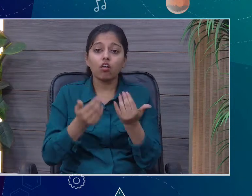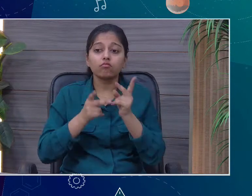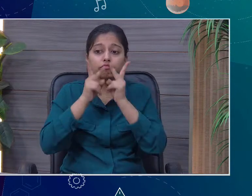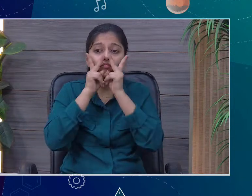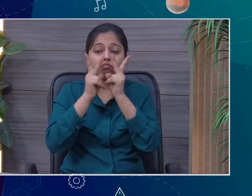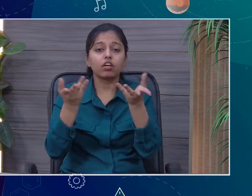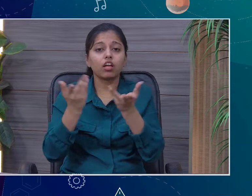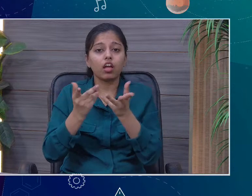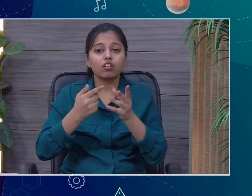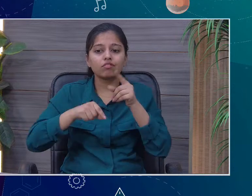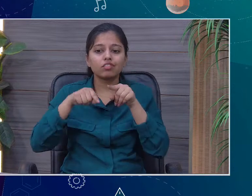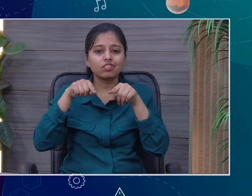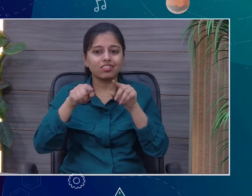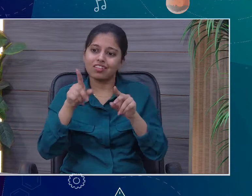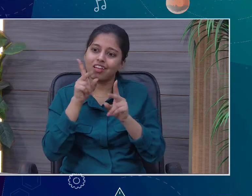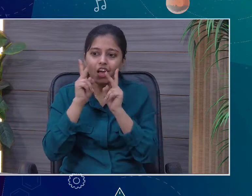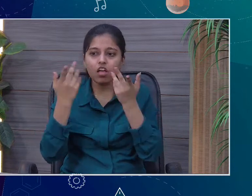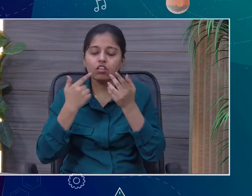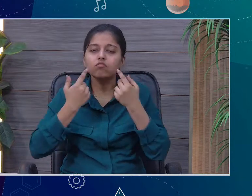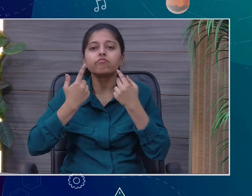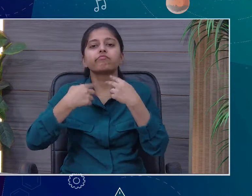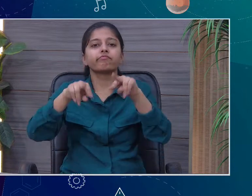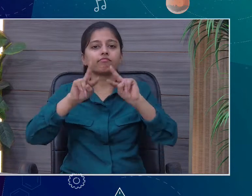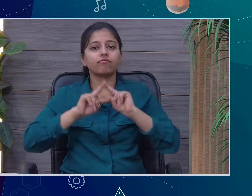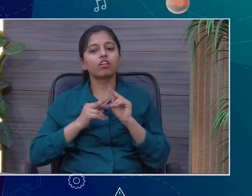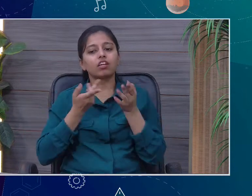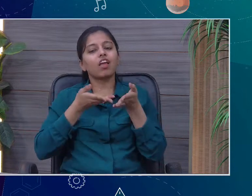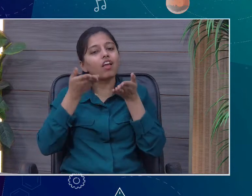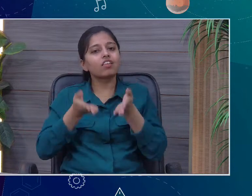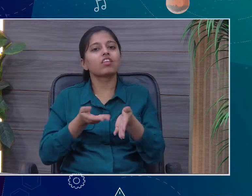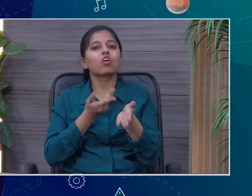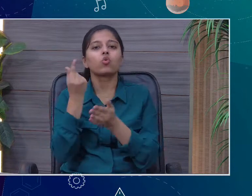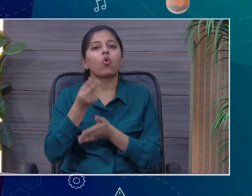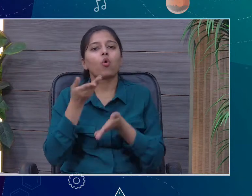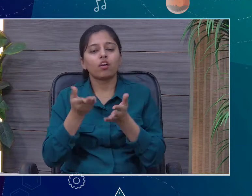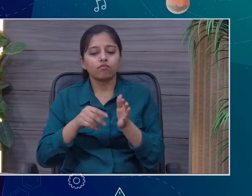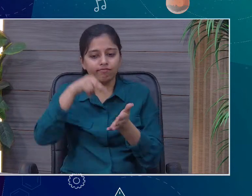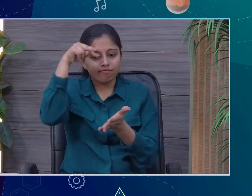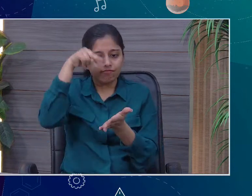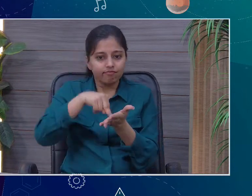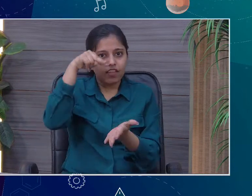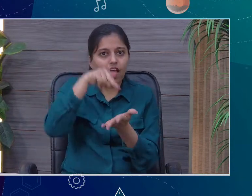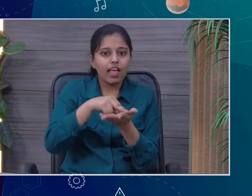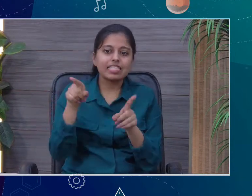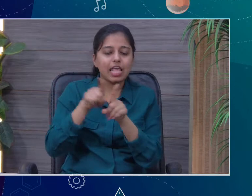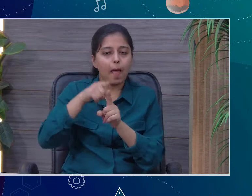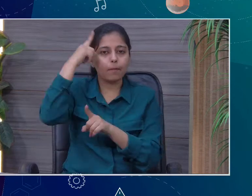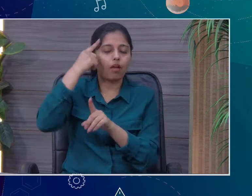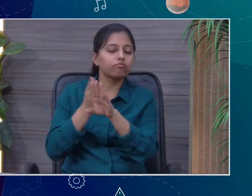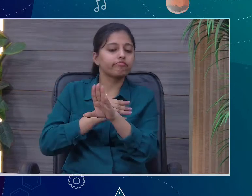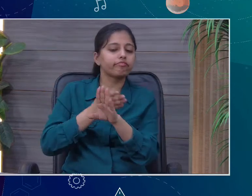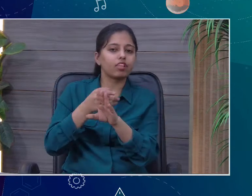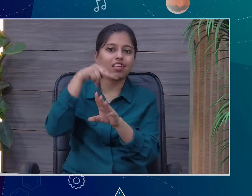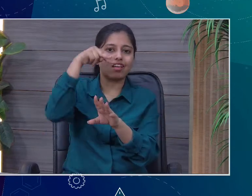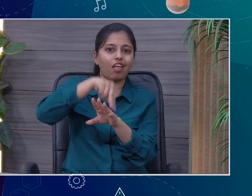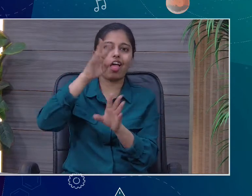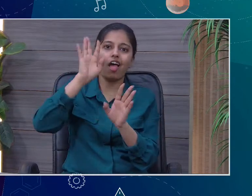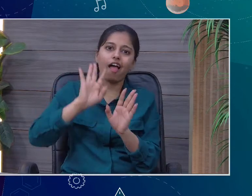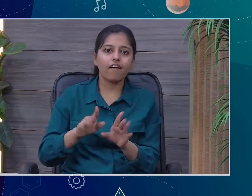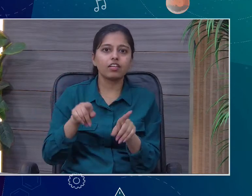and they are telling me, okay, this is the way that they are jumping, and shadow is also jumping, and they